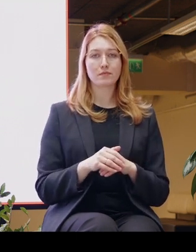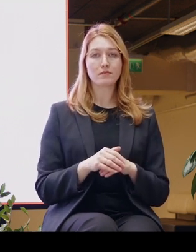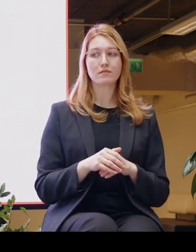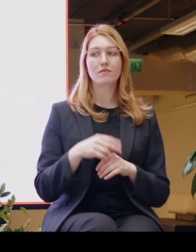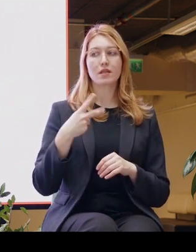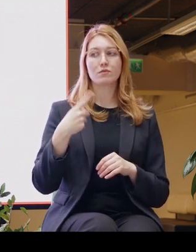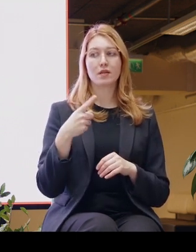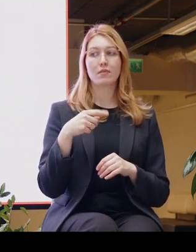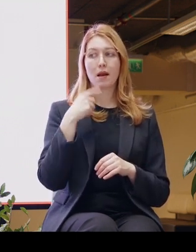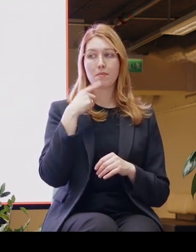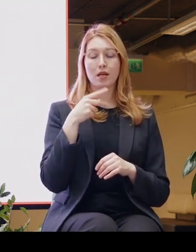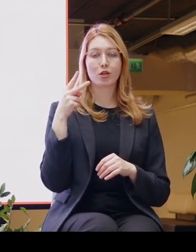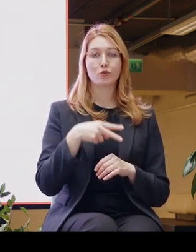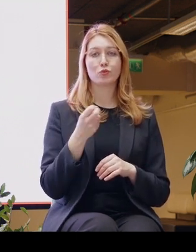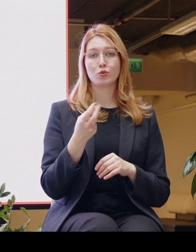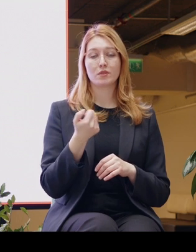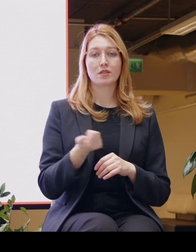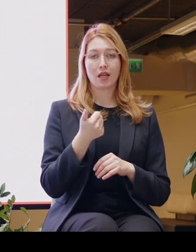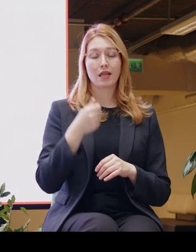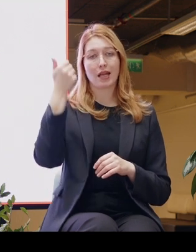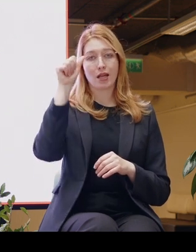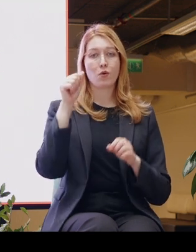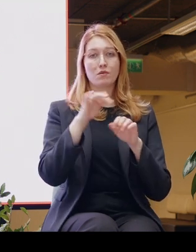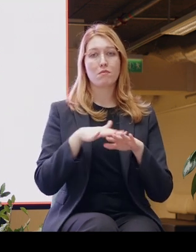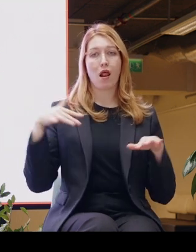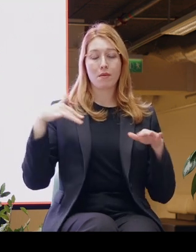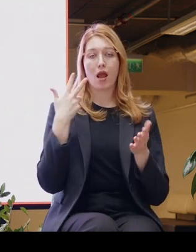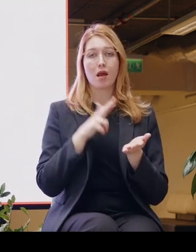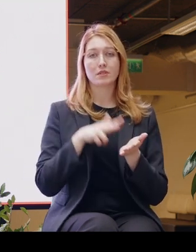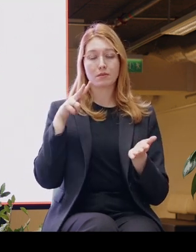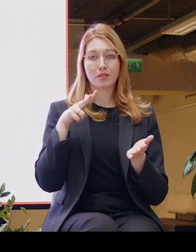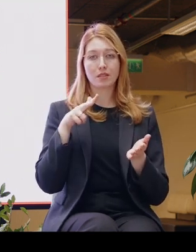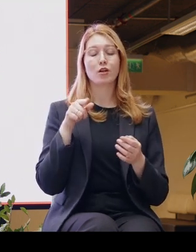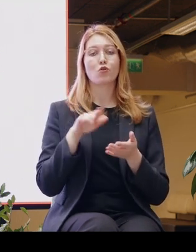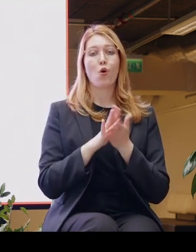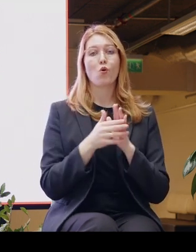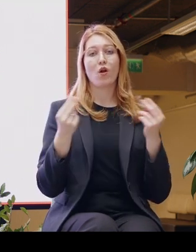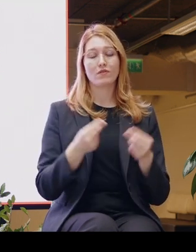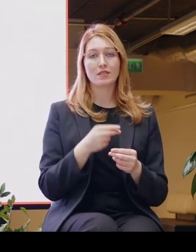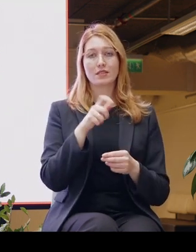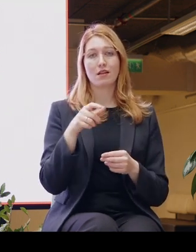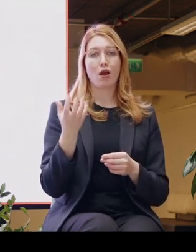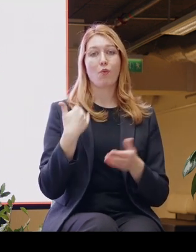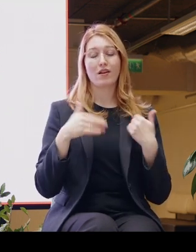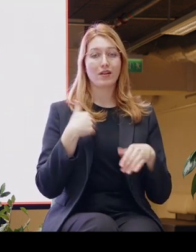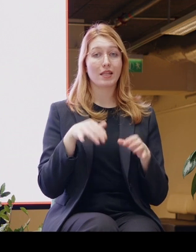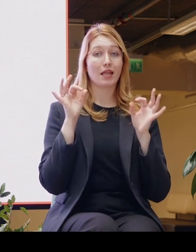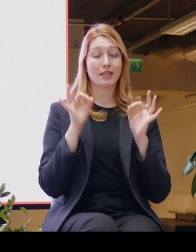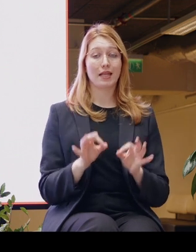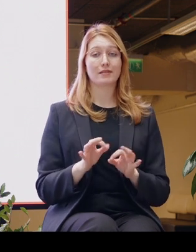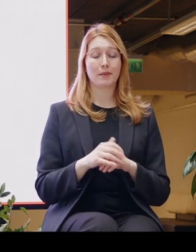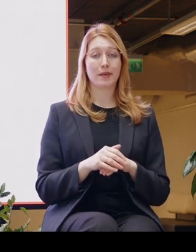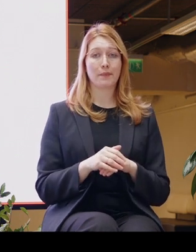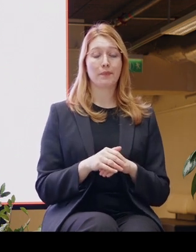21st, 2012, the Estonian Parliament ratified the Convention of the Rights of Persons with Disabilities.